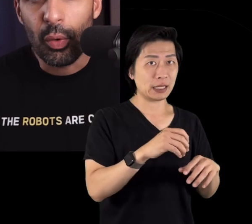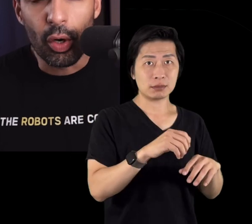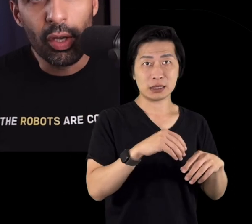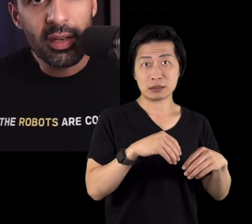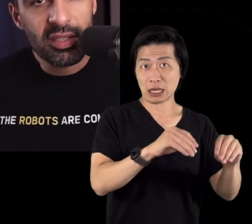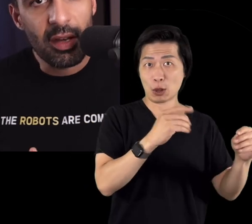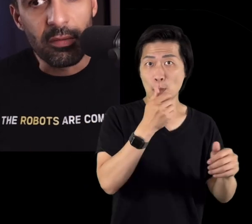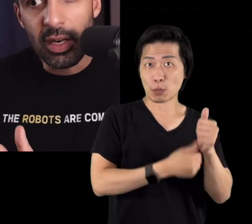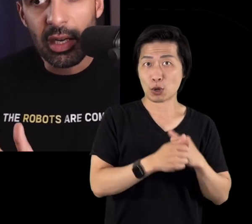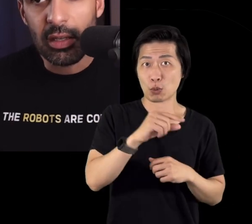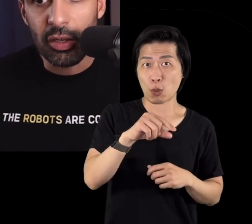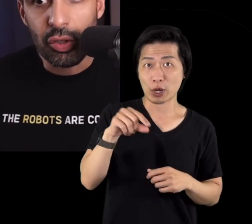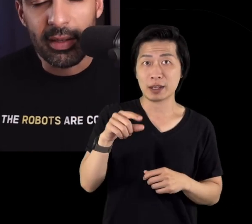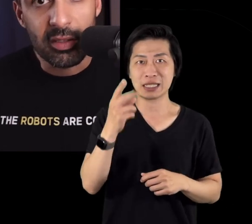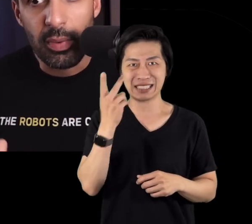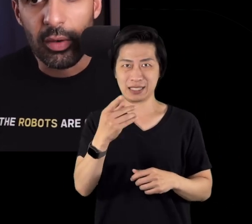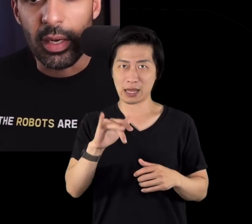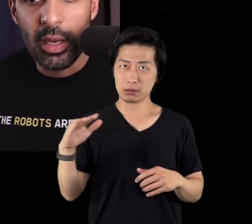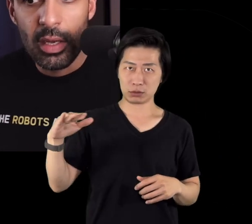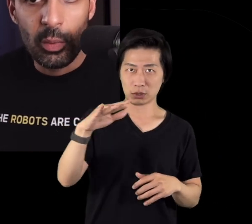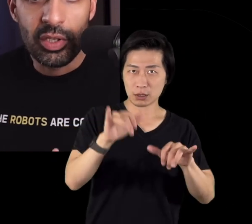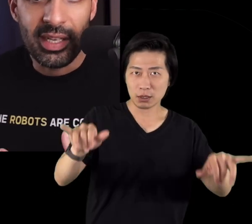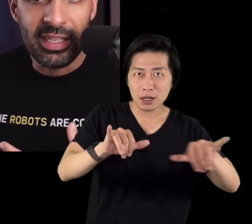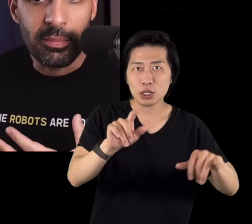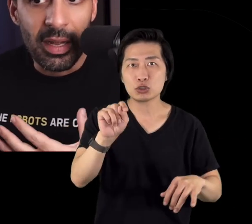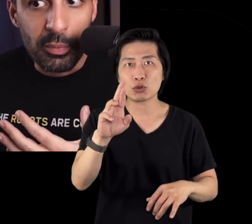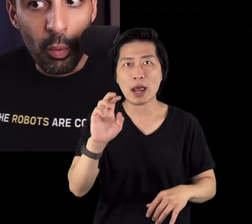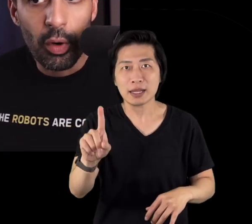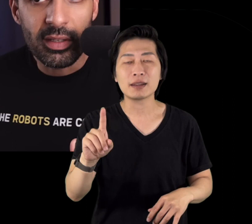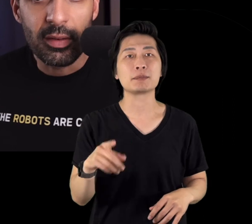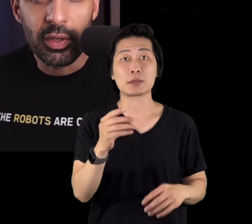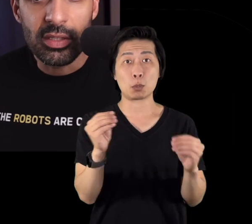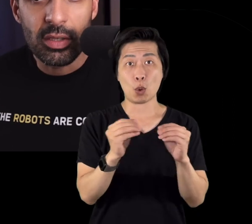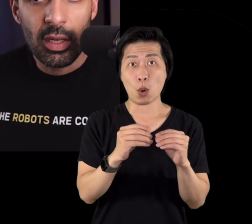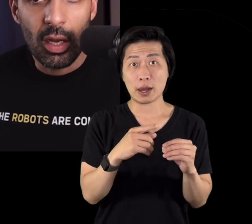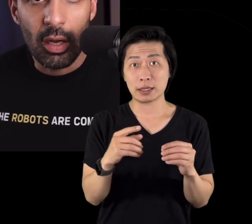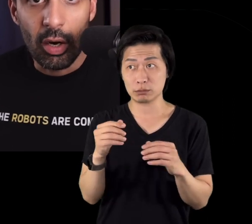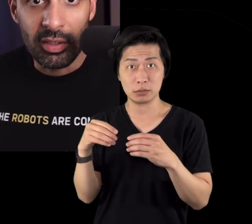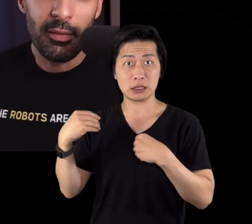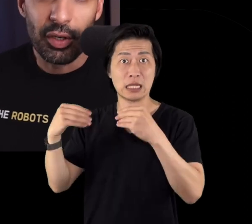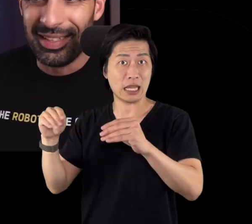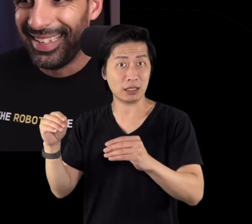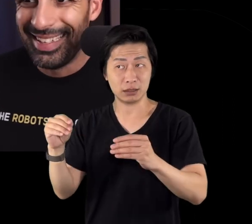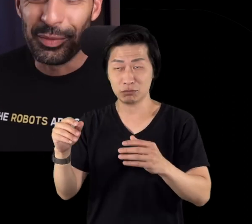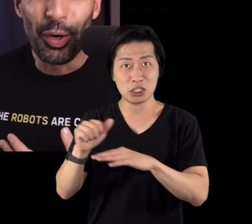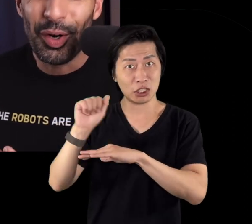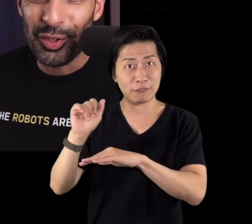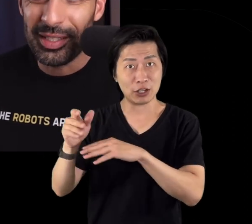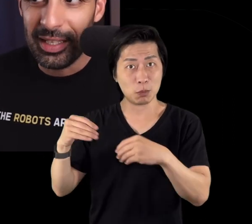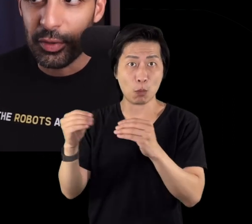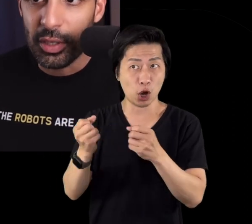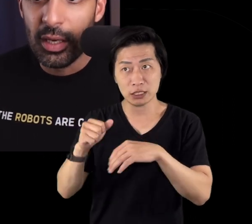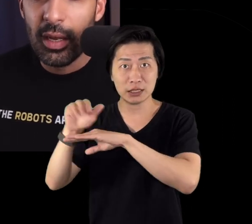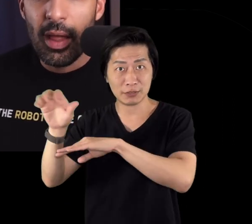per quarter, you can see a very clear trend that's appearing, which is as more deliveries are delivered, as more cars